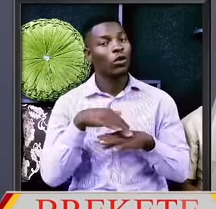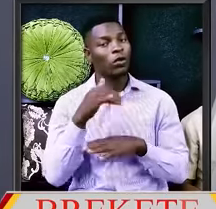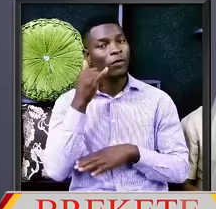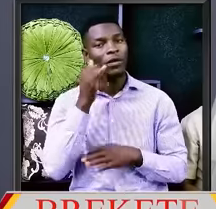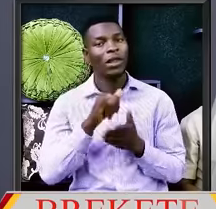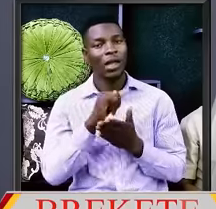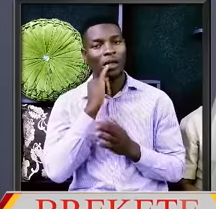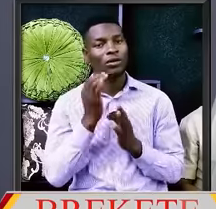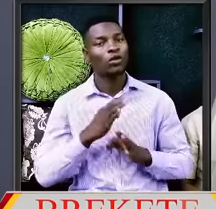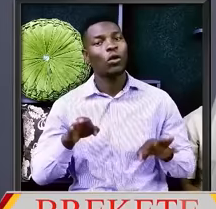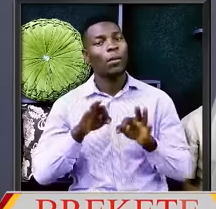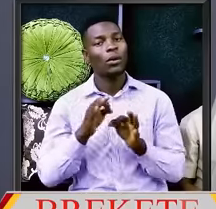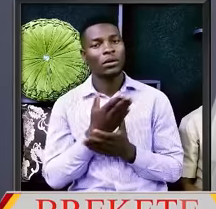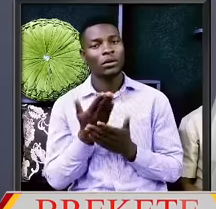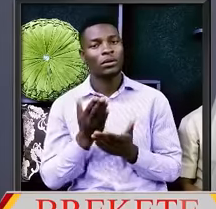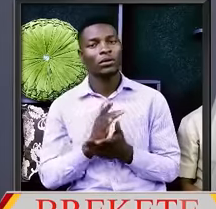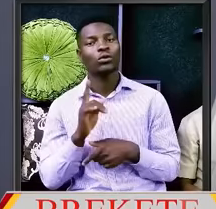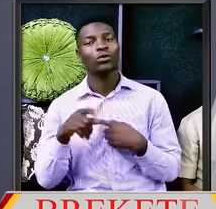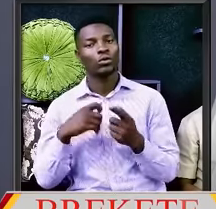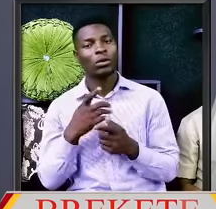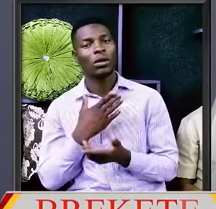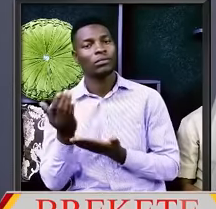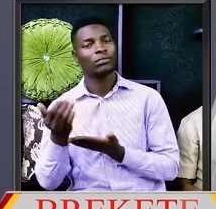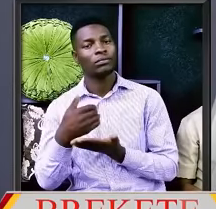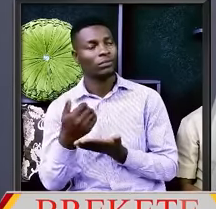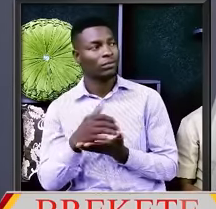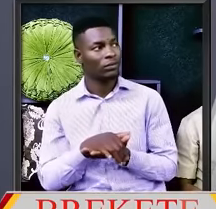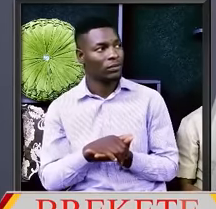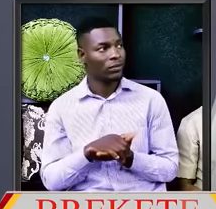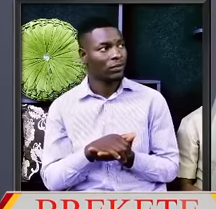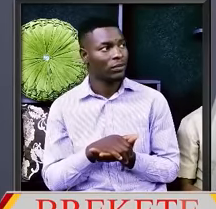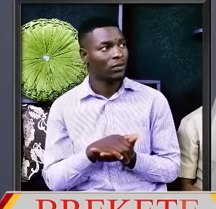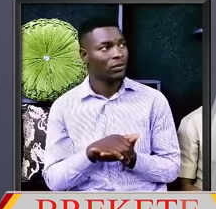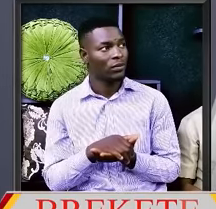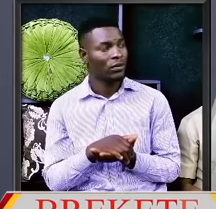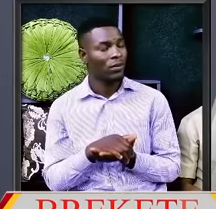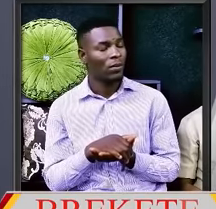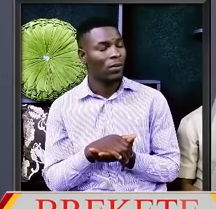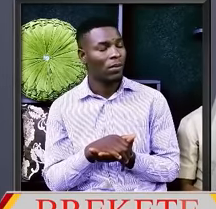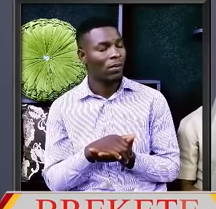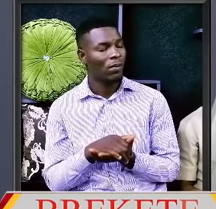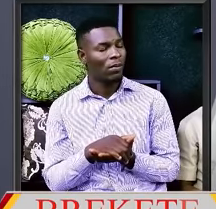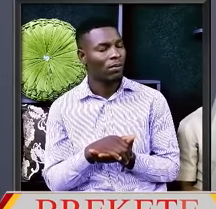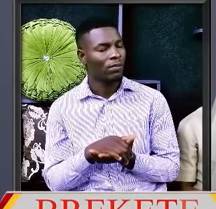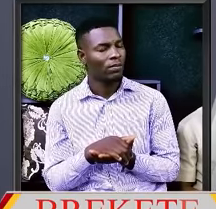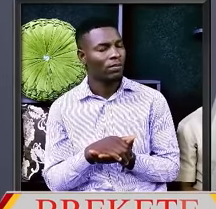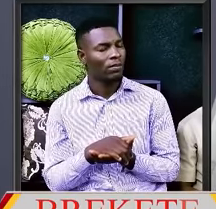for Europe. Don't go and go collect the conversation on all the phone.